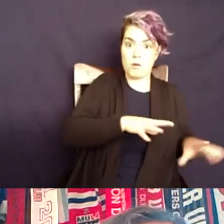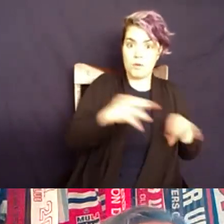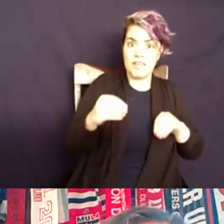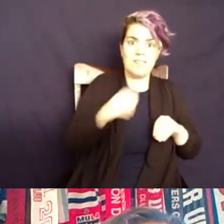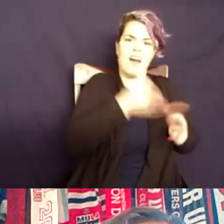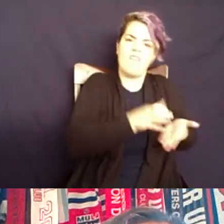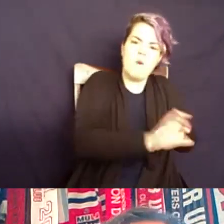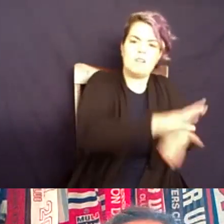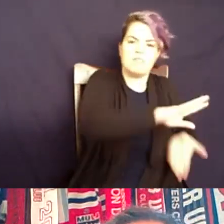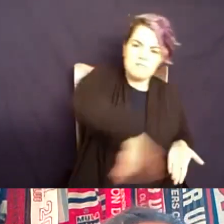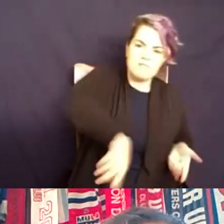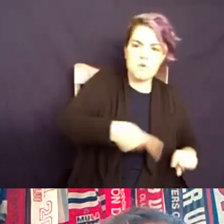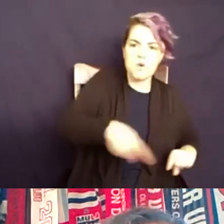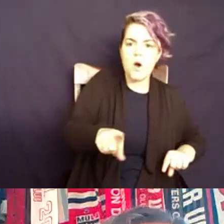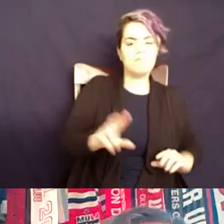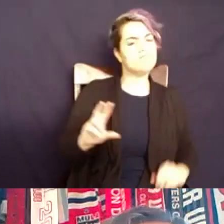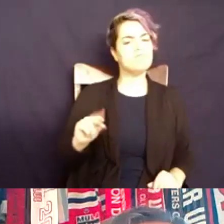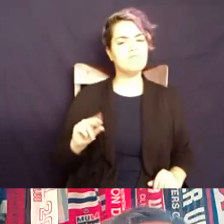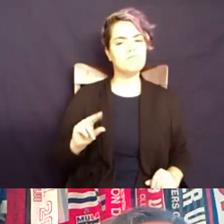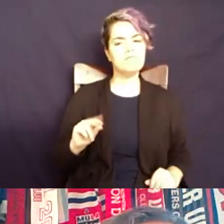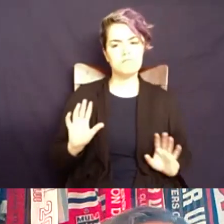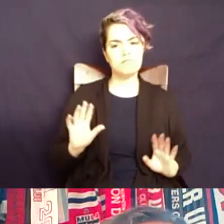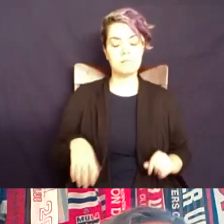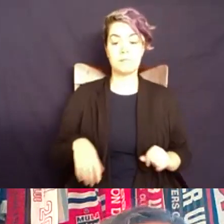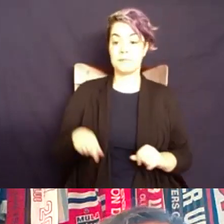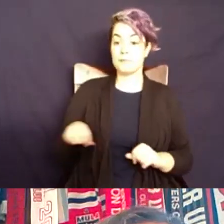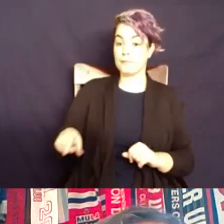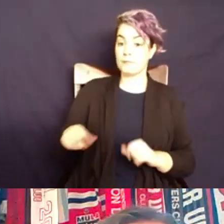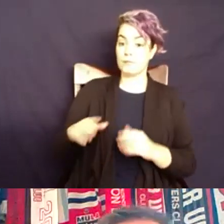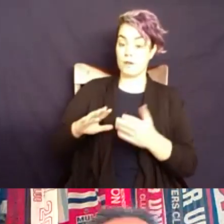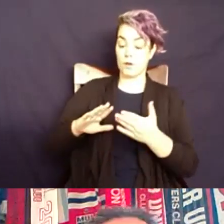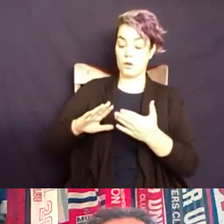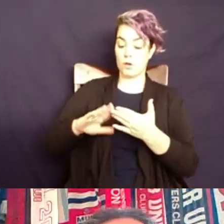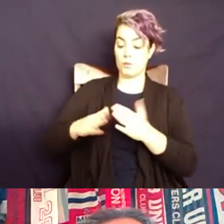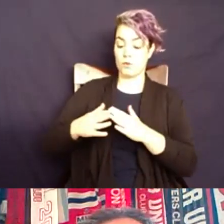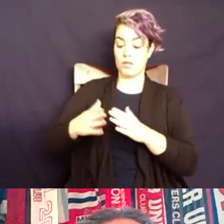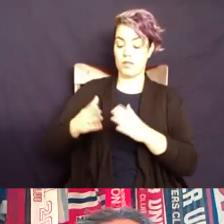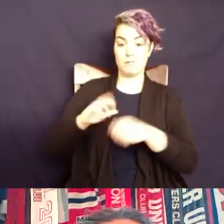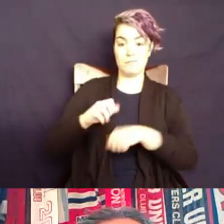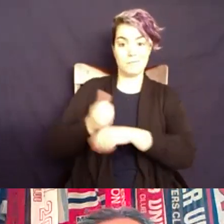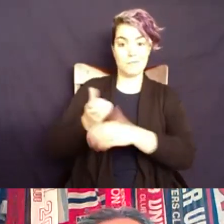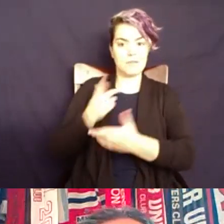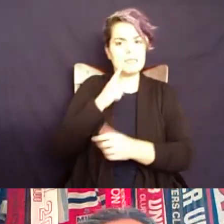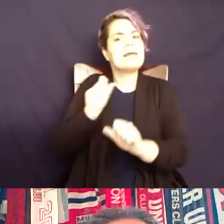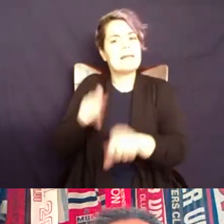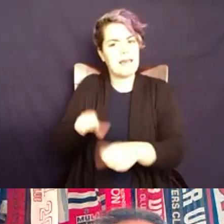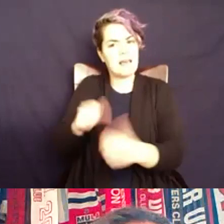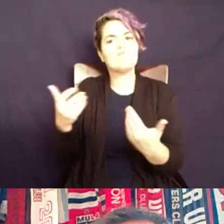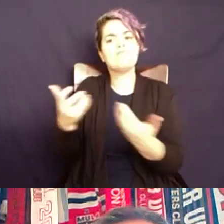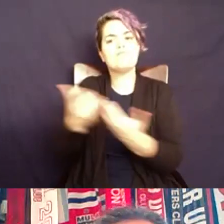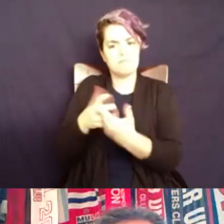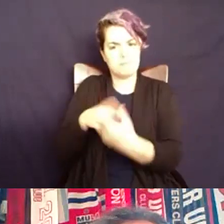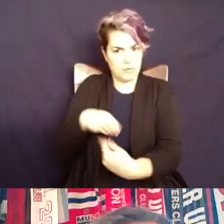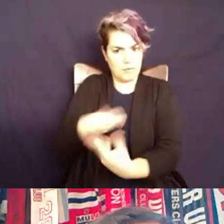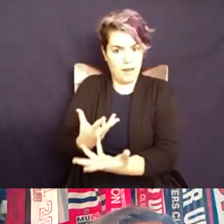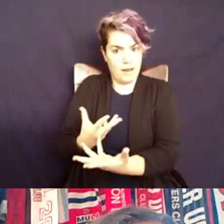third, community-based services can be reasonably accommodated And then the key thing is for everything related to